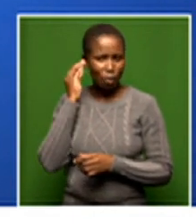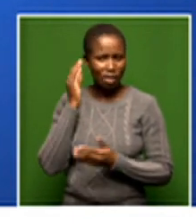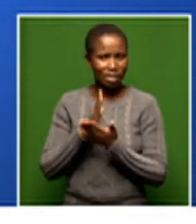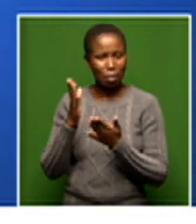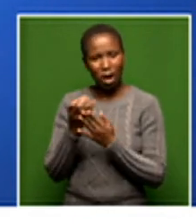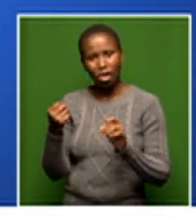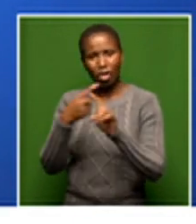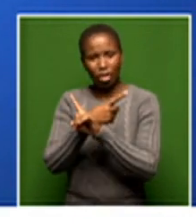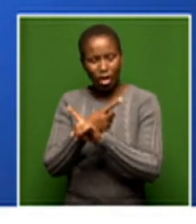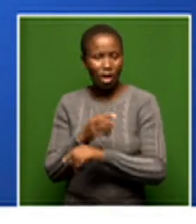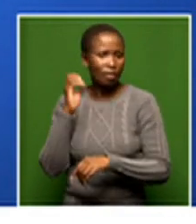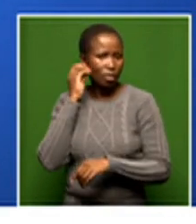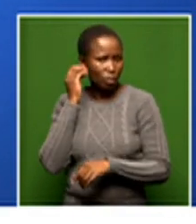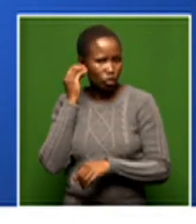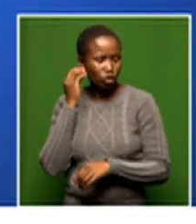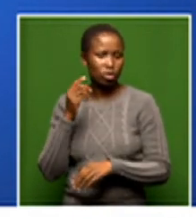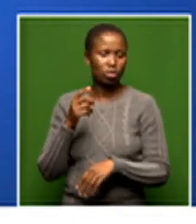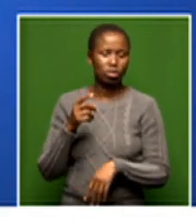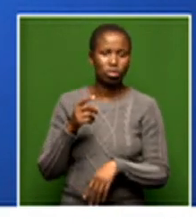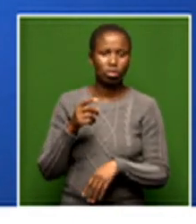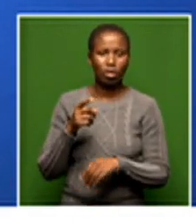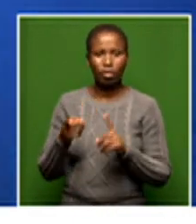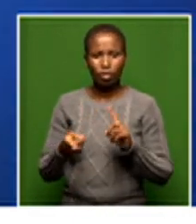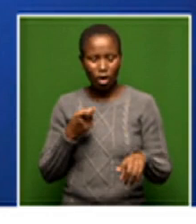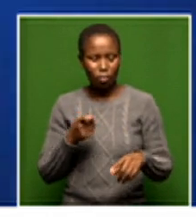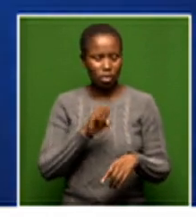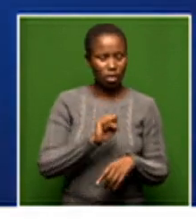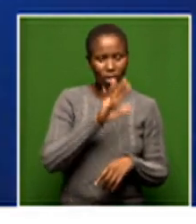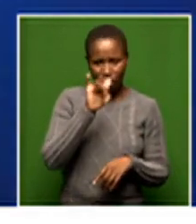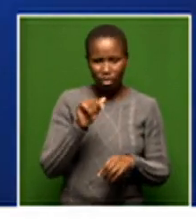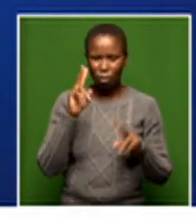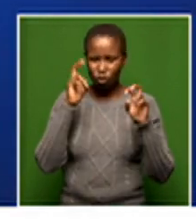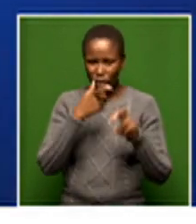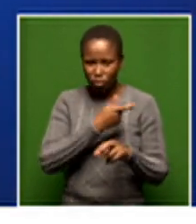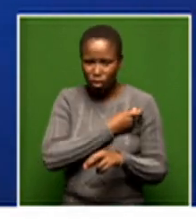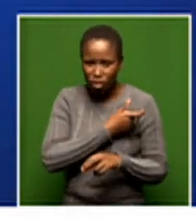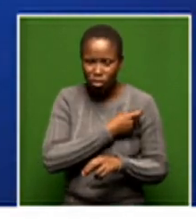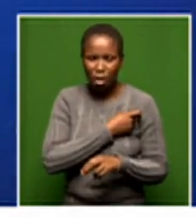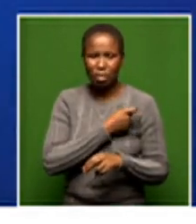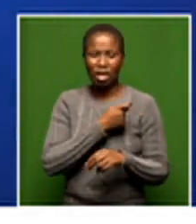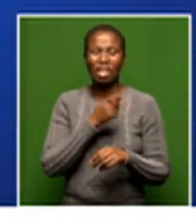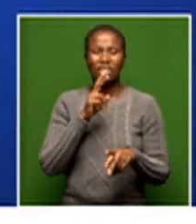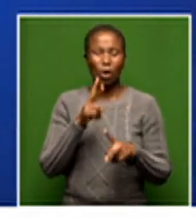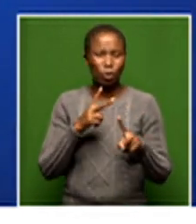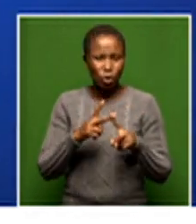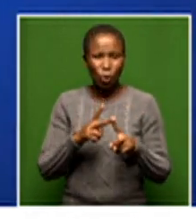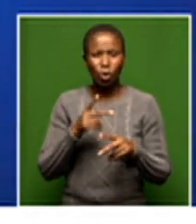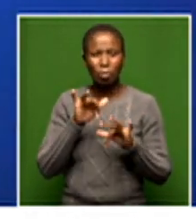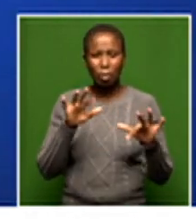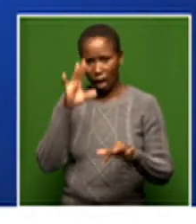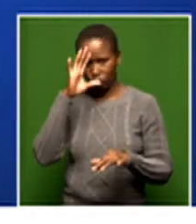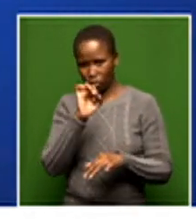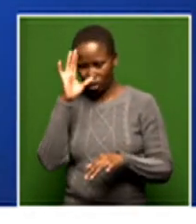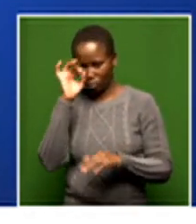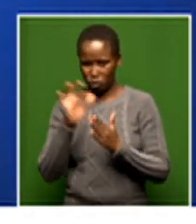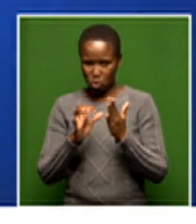that have been around in terms of, threats to Africans from the vaccine, as well as, conspiracy theories. Some of those were reasons